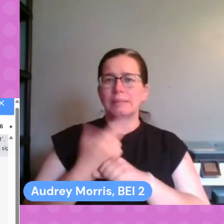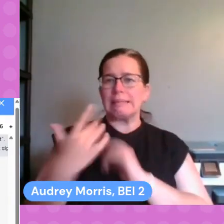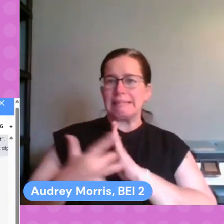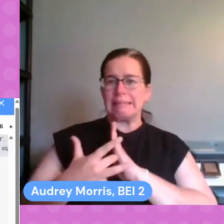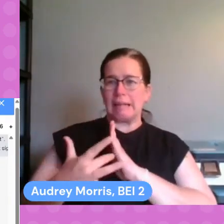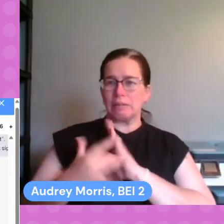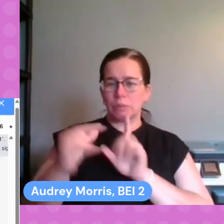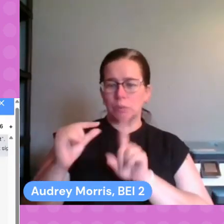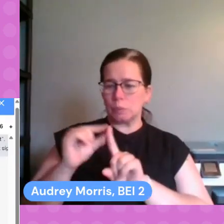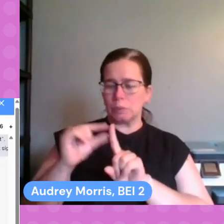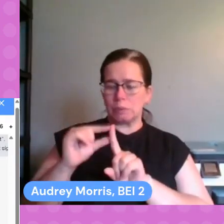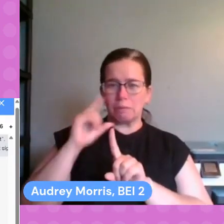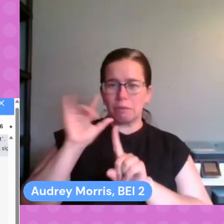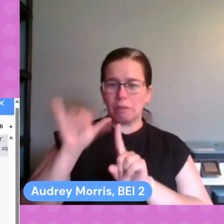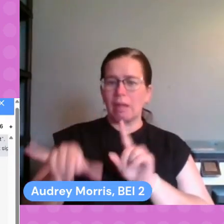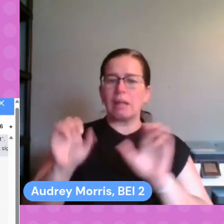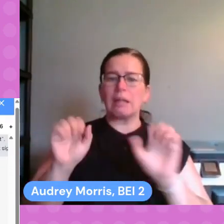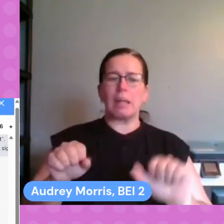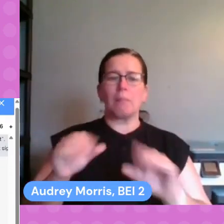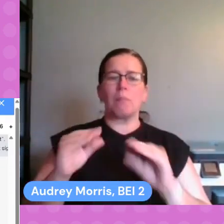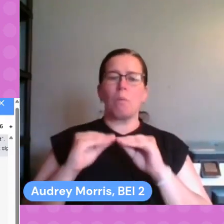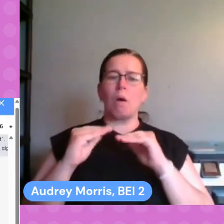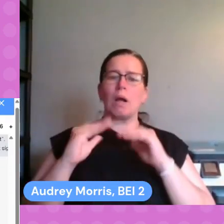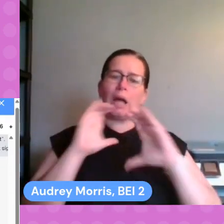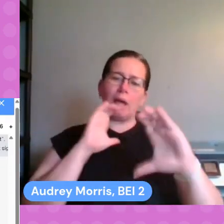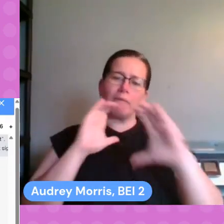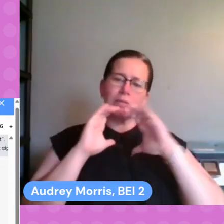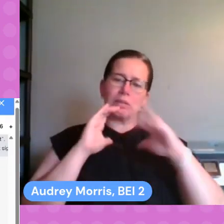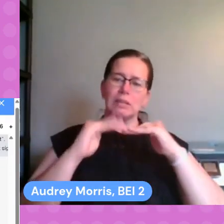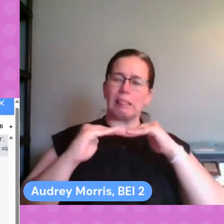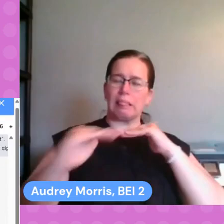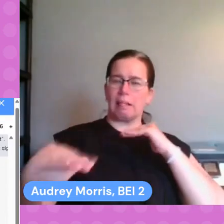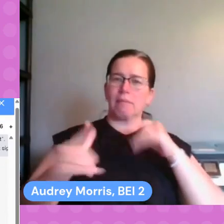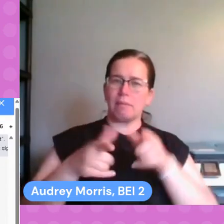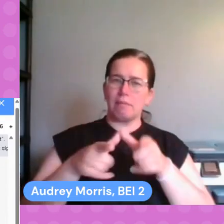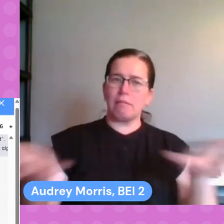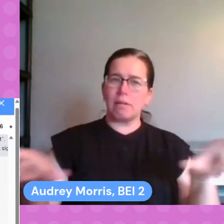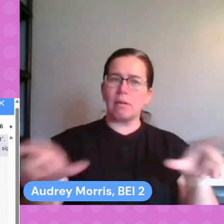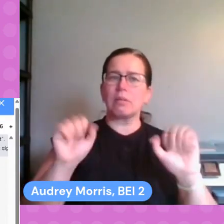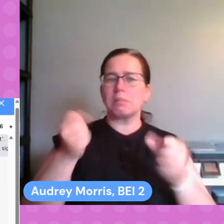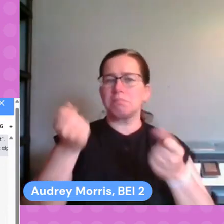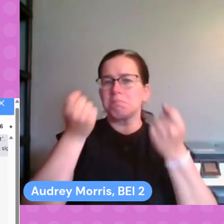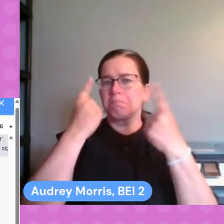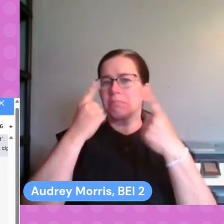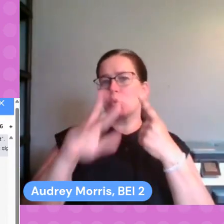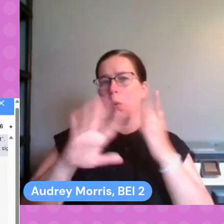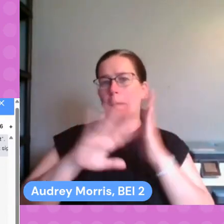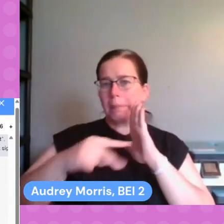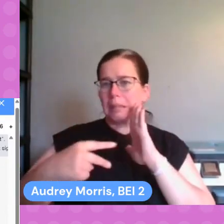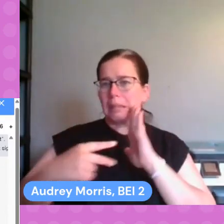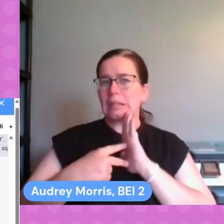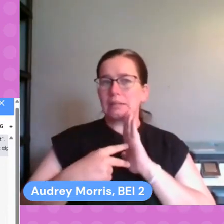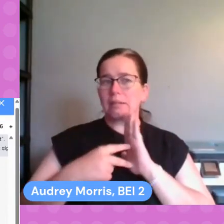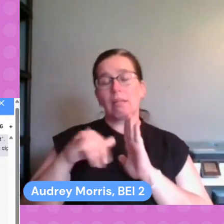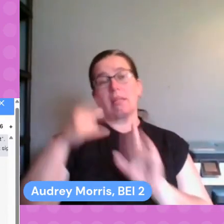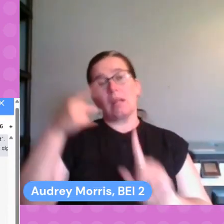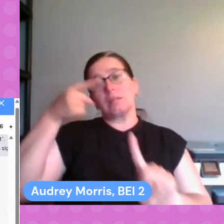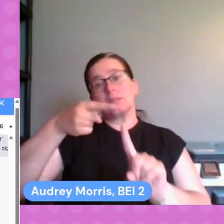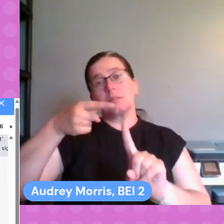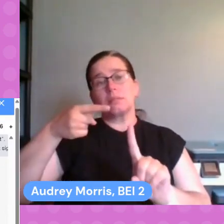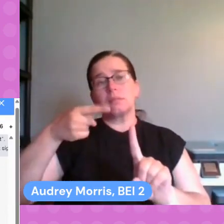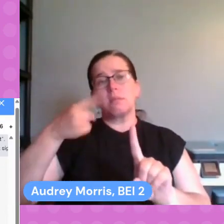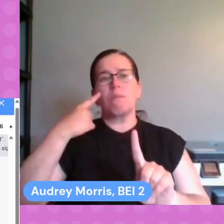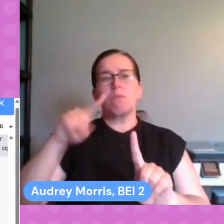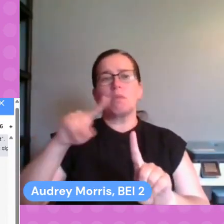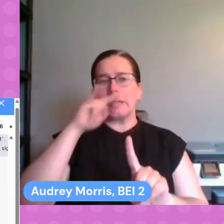there. It can be conversational. It can understand your kind of intent and your meaning. So ideally, and this is how kids are going to speak